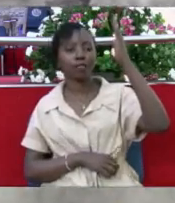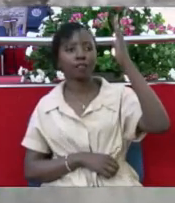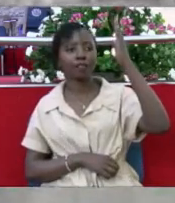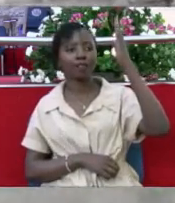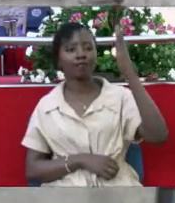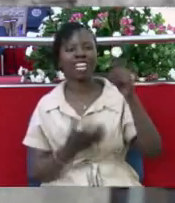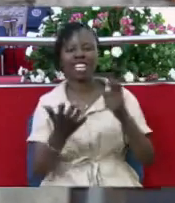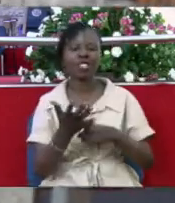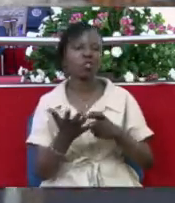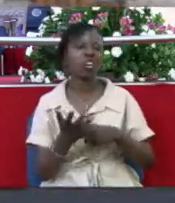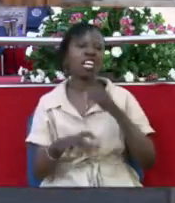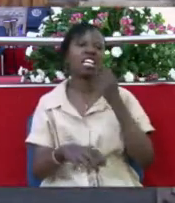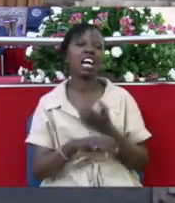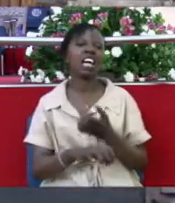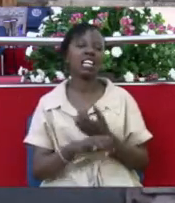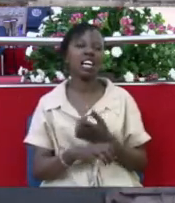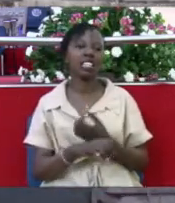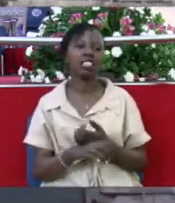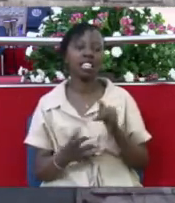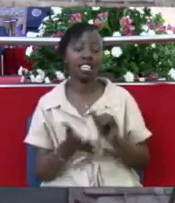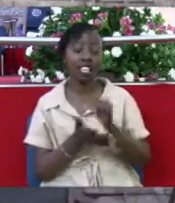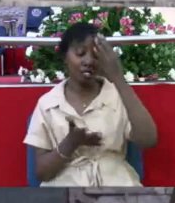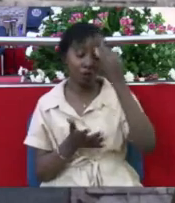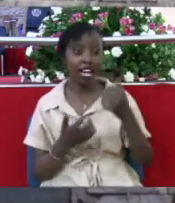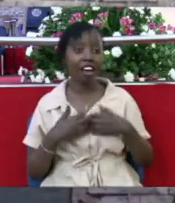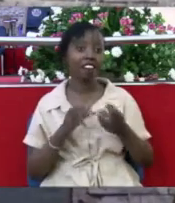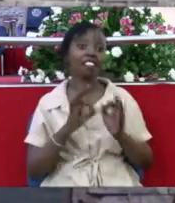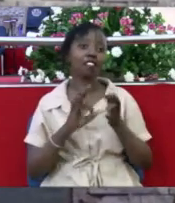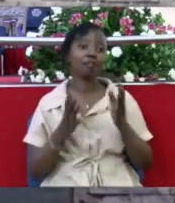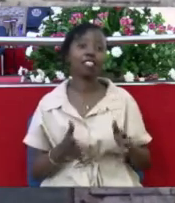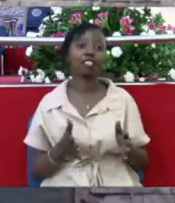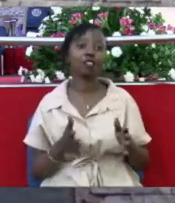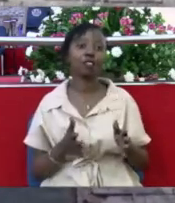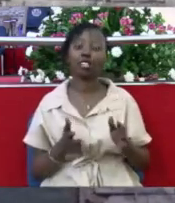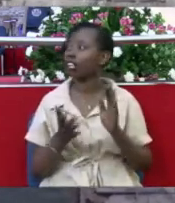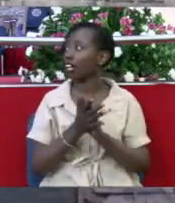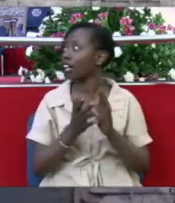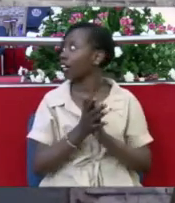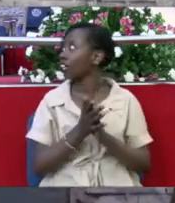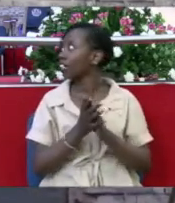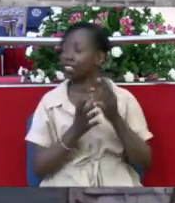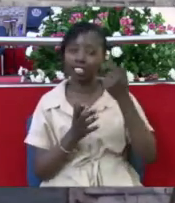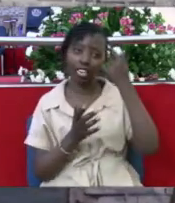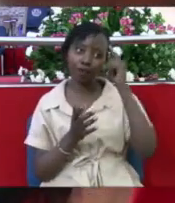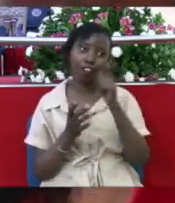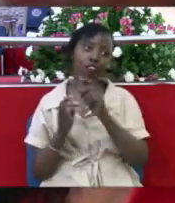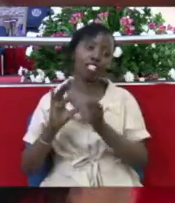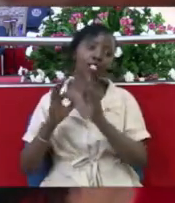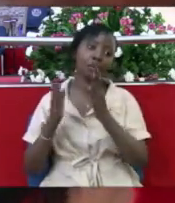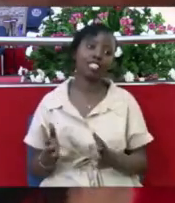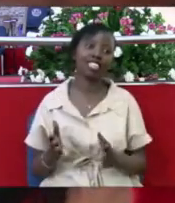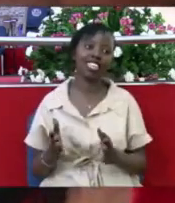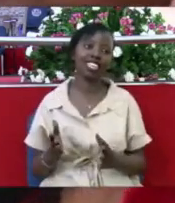wengine tungeambiwa tuhubiri na Kiswahili, ingekuwa stress. Thank you so much. Asante. Can you clap for him? He's doing a good, good job.